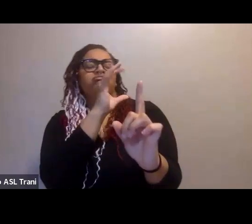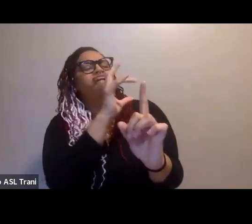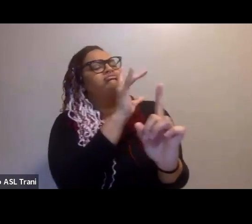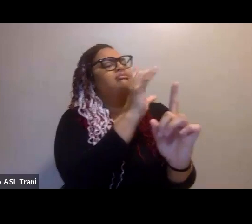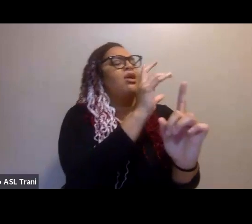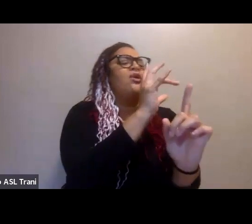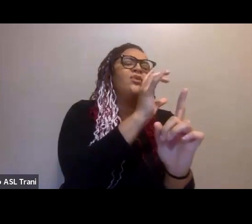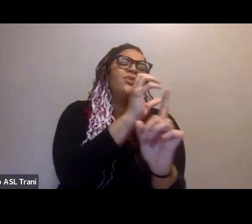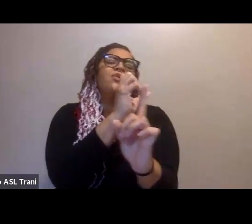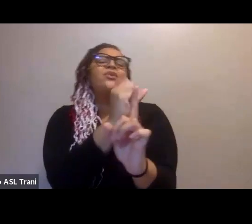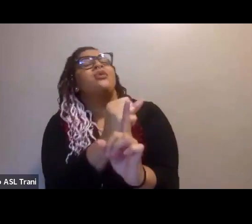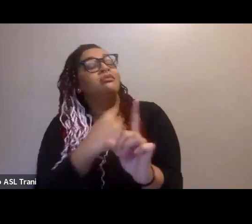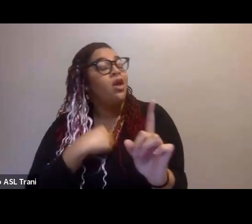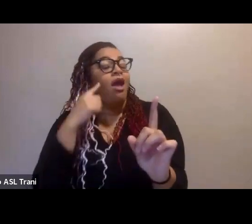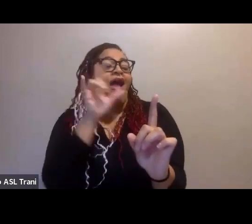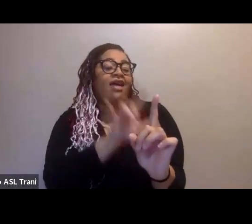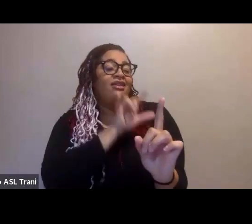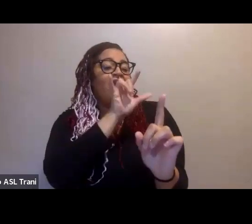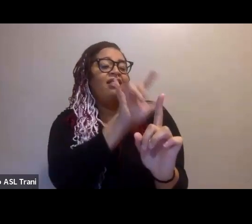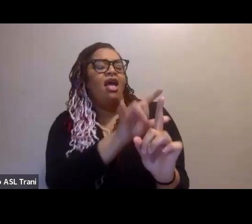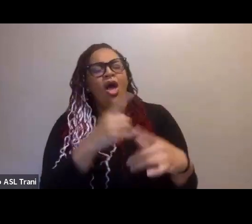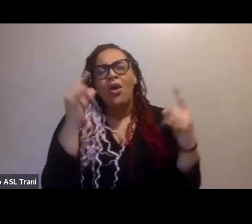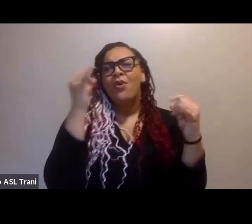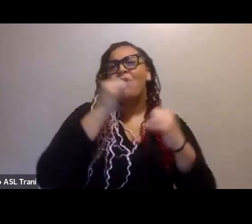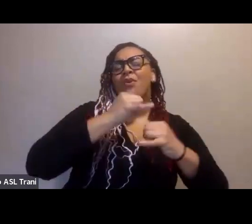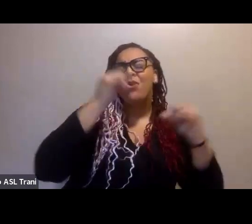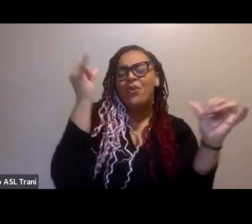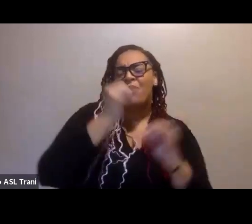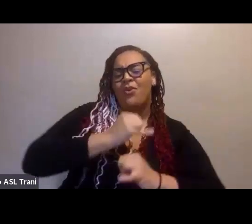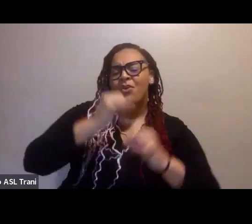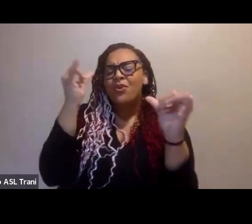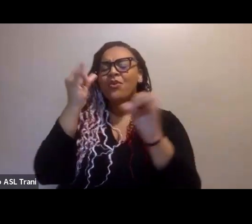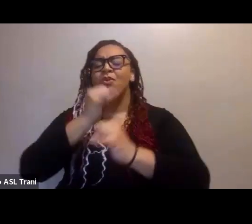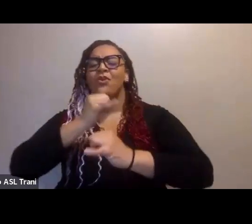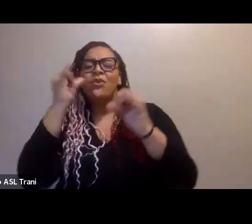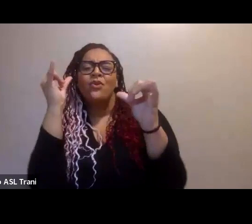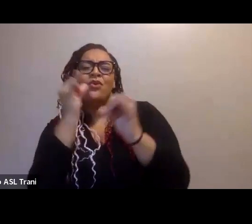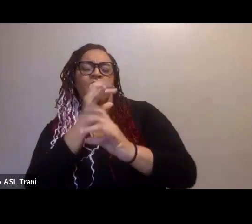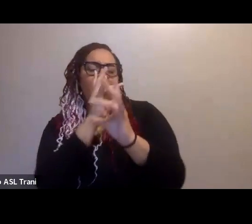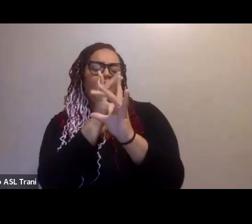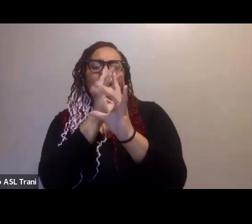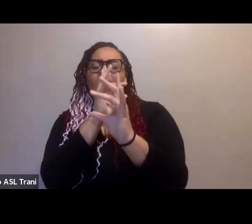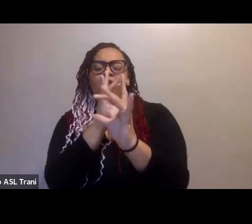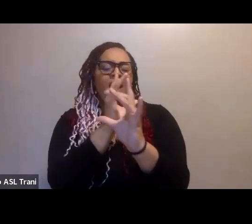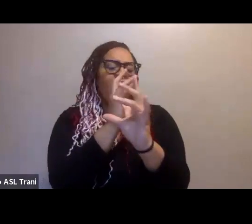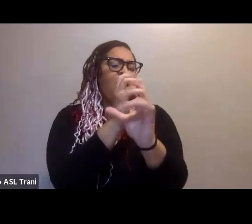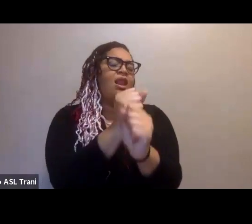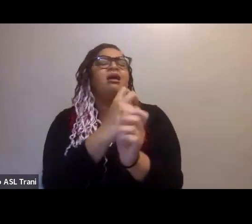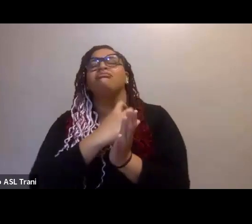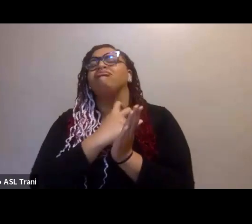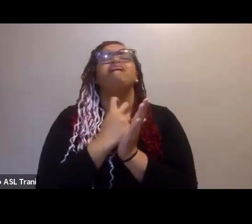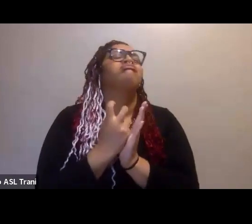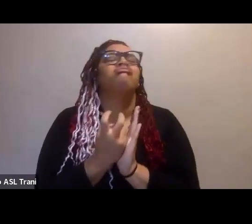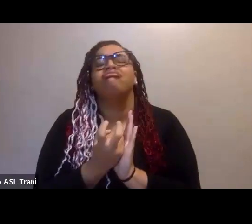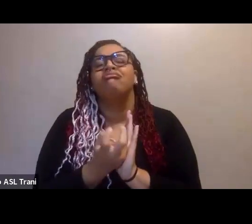so into you, so into you. I think I love you. I'm so into you, so into you, so